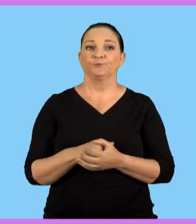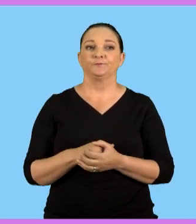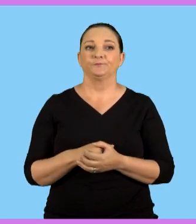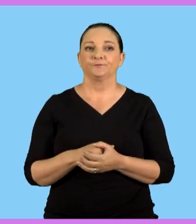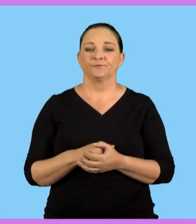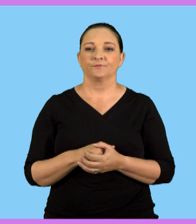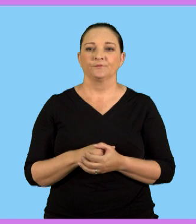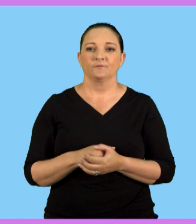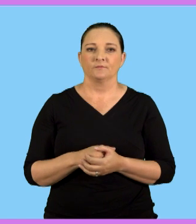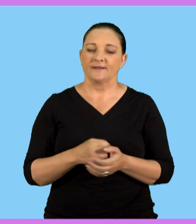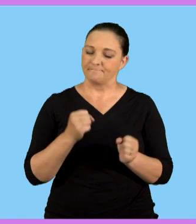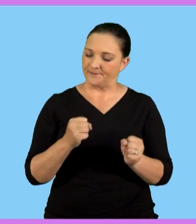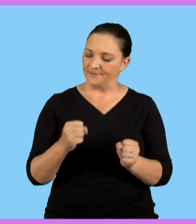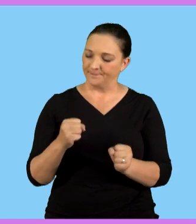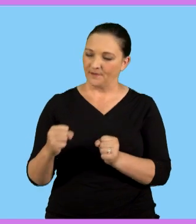premiums,